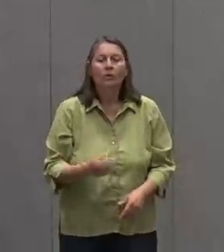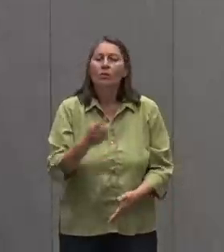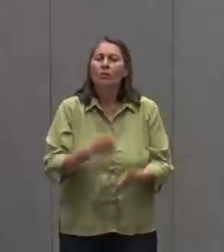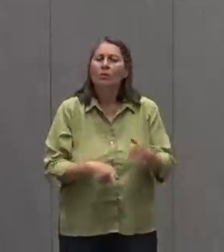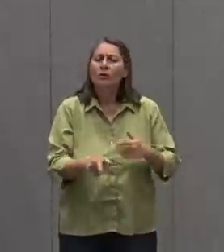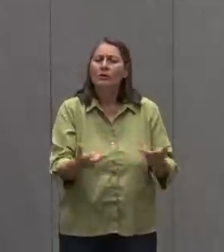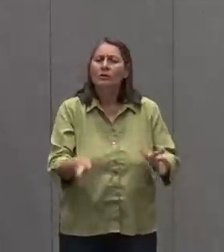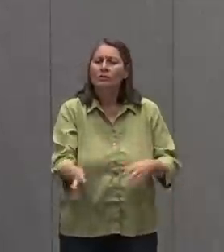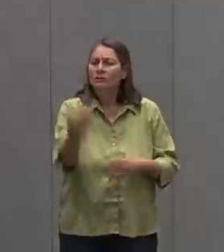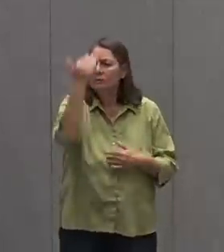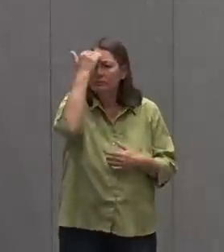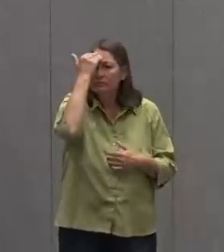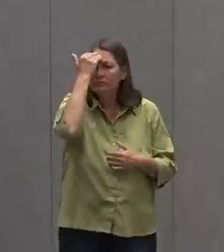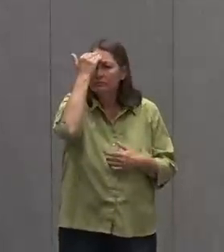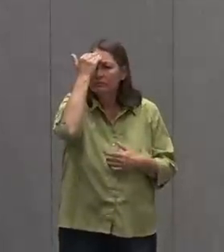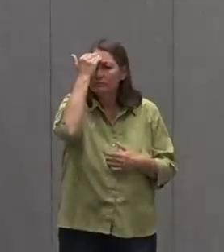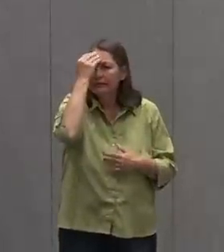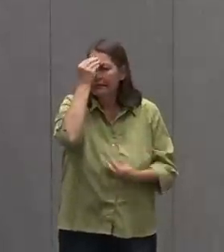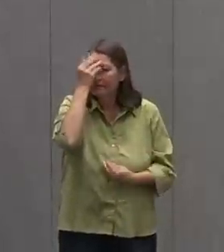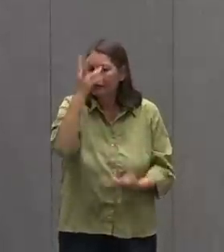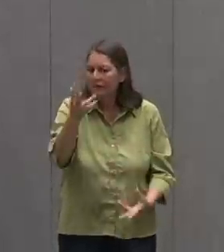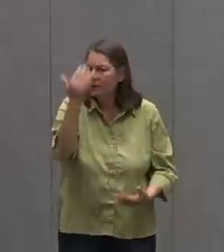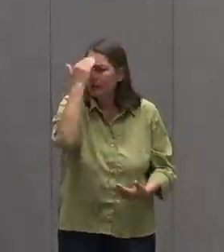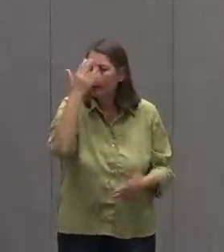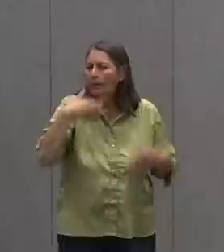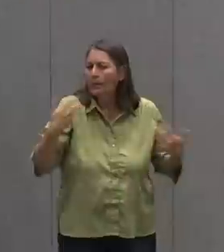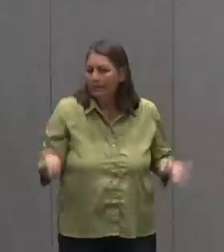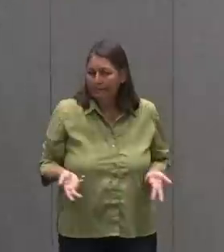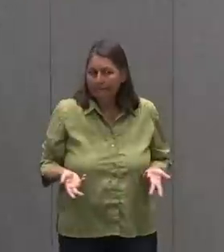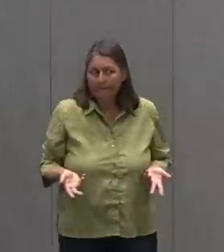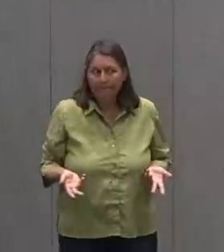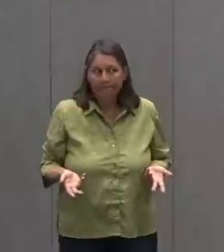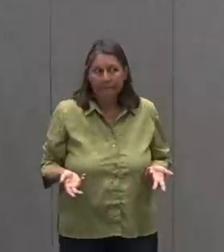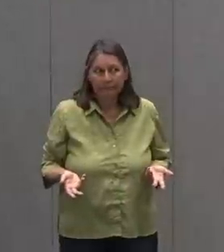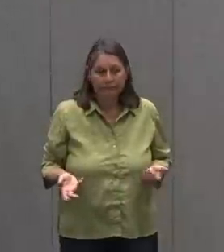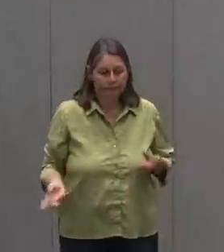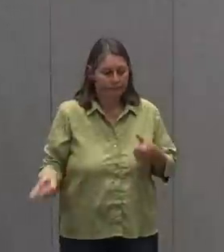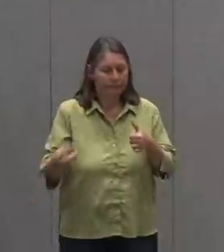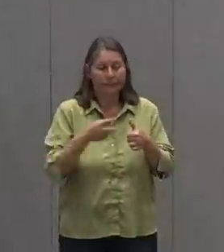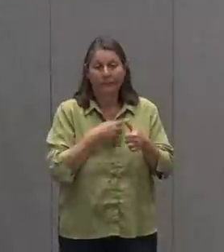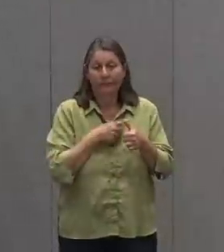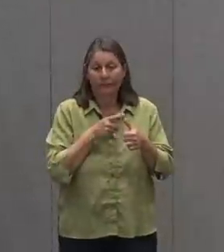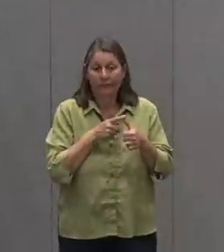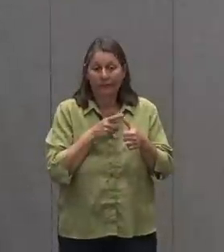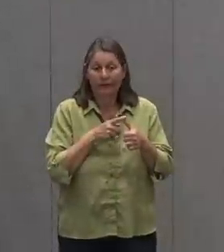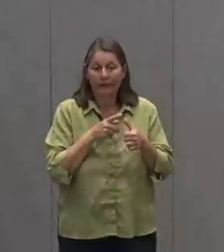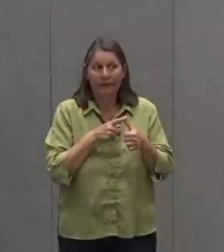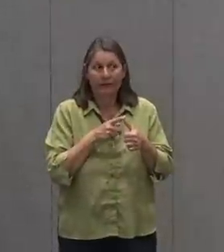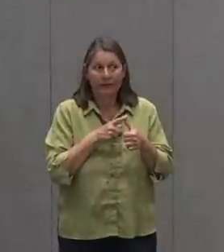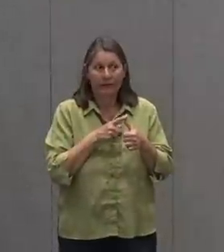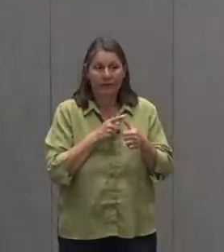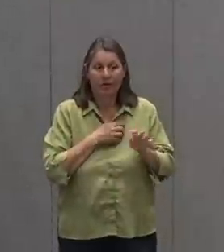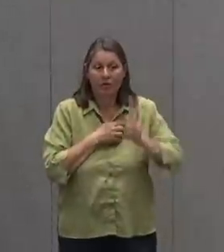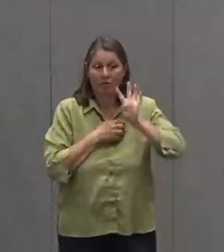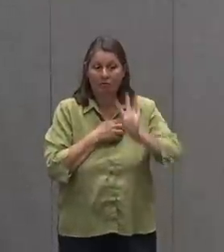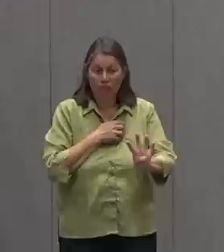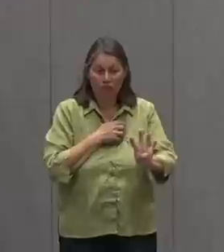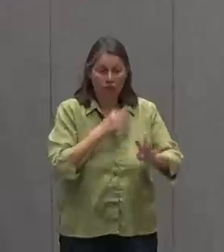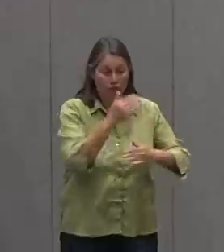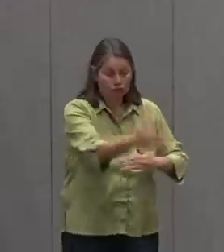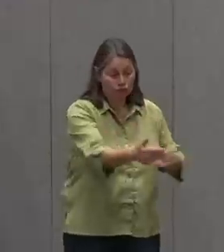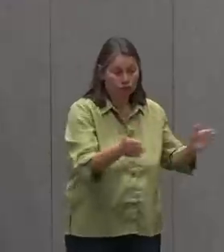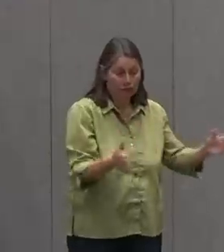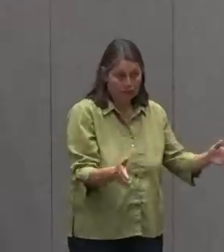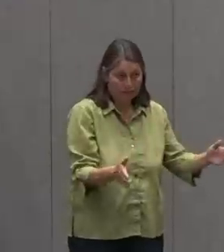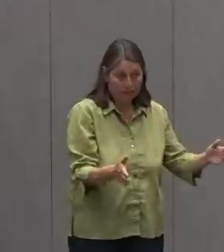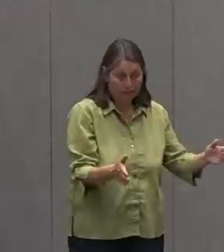What information did we start with? Right? We started with that we know four terrariums. We had four